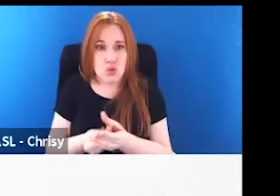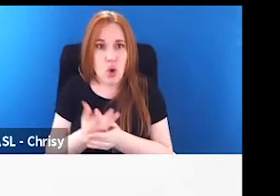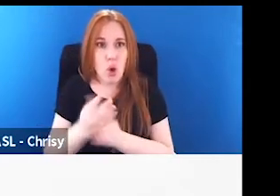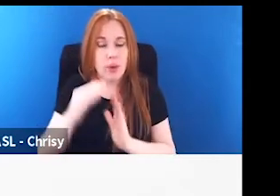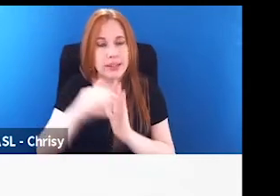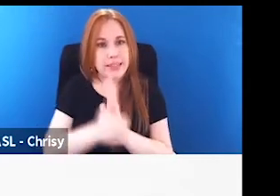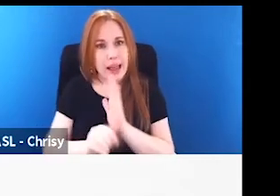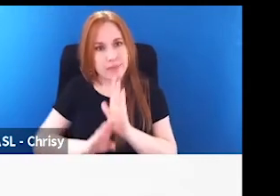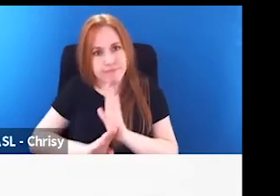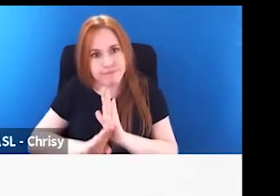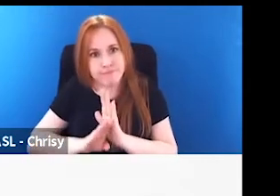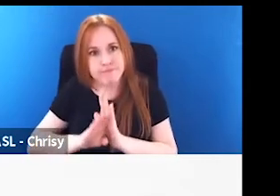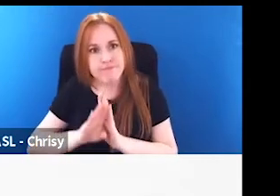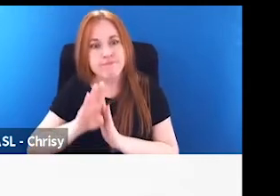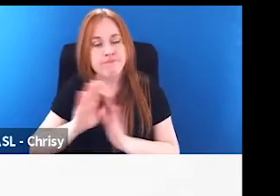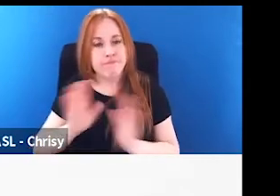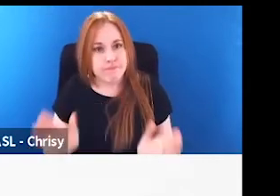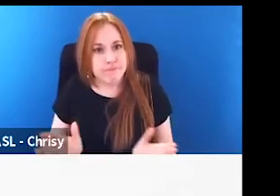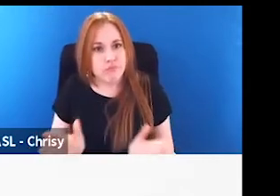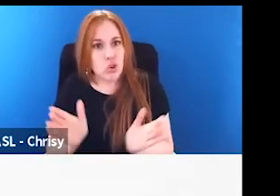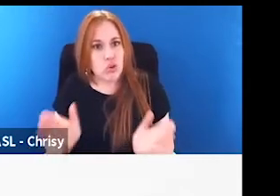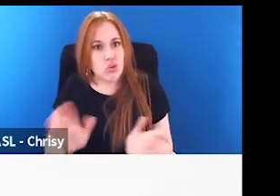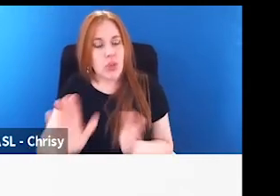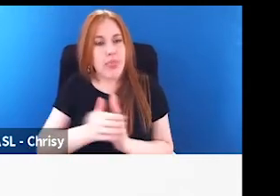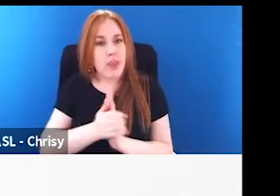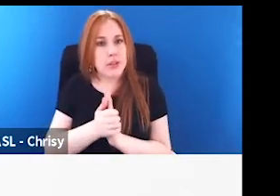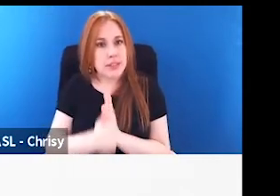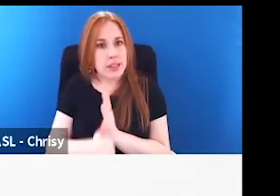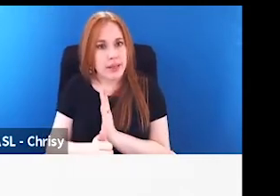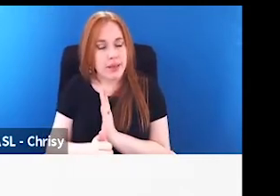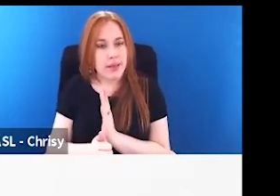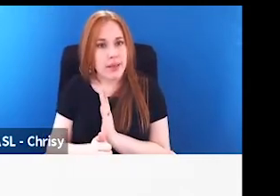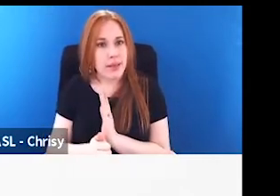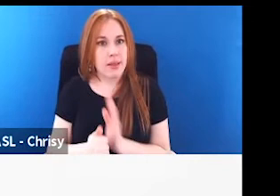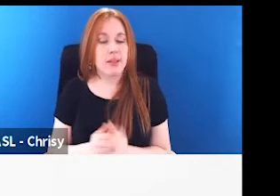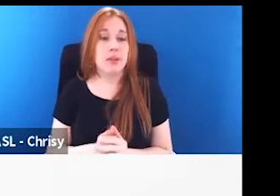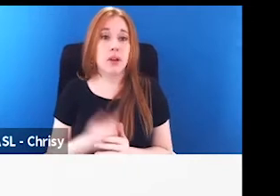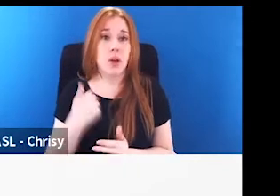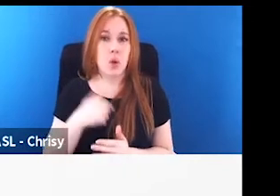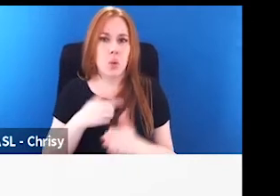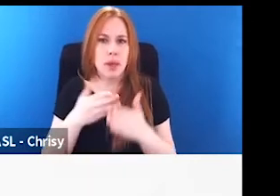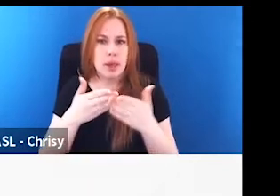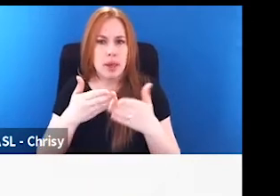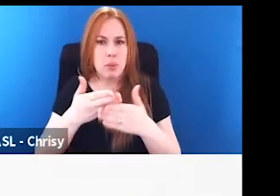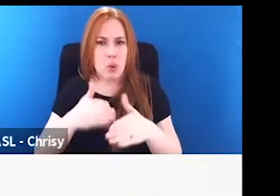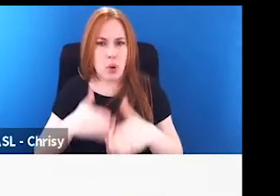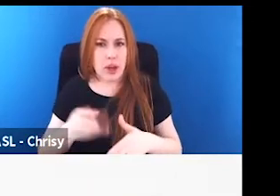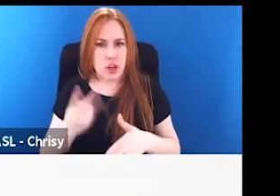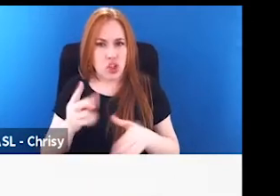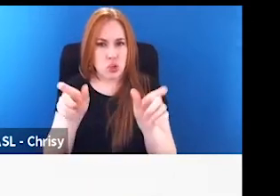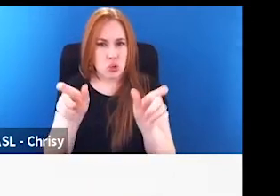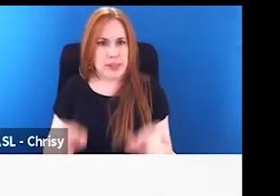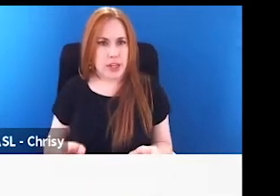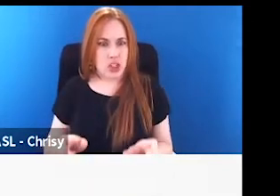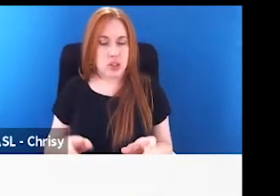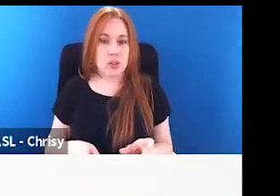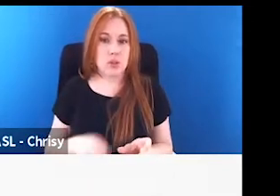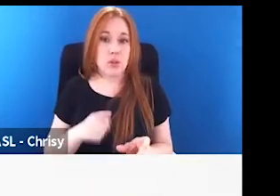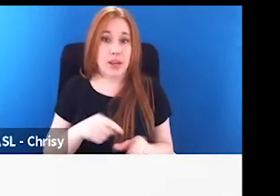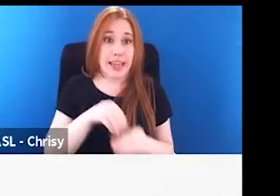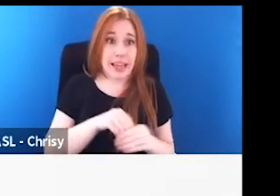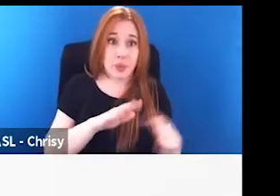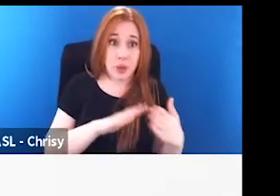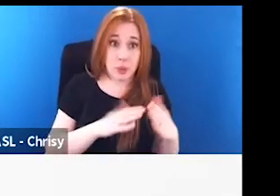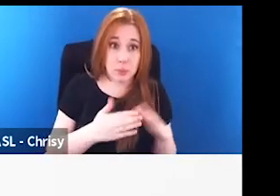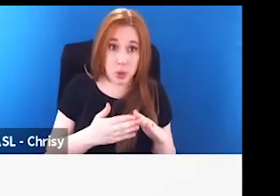and harnessing their skills. And we broke that down in kind of two sections. One, we need to do that within the community